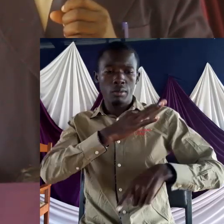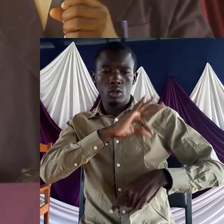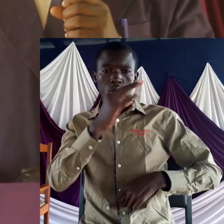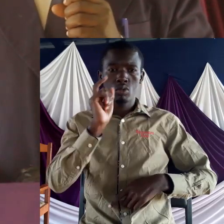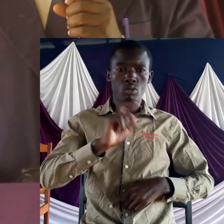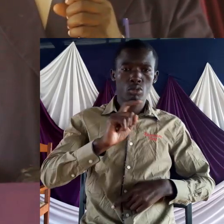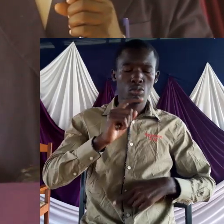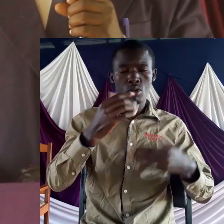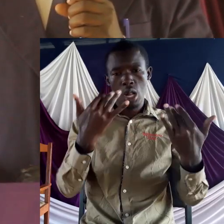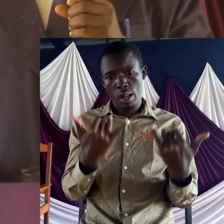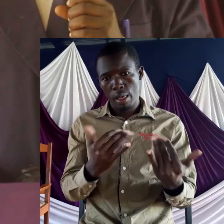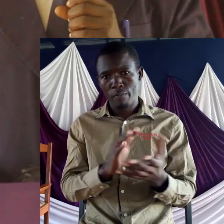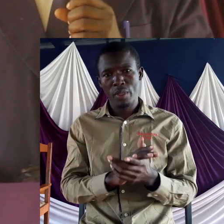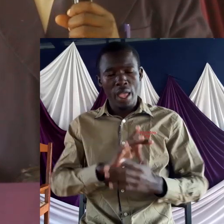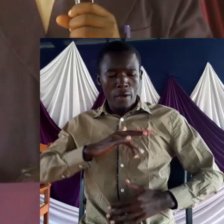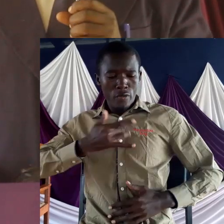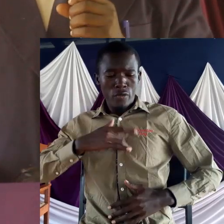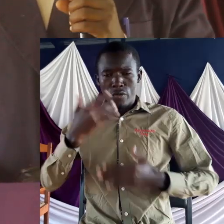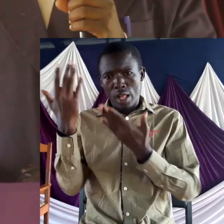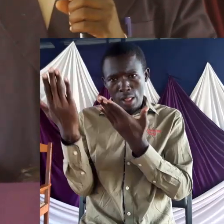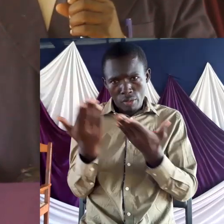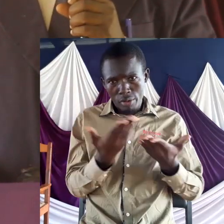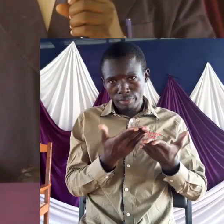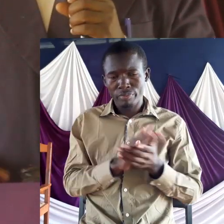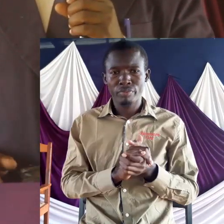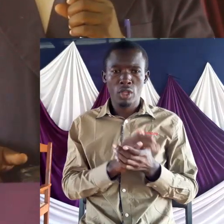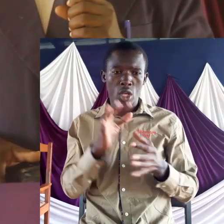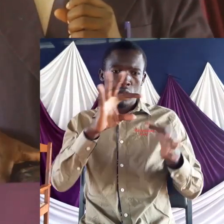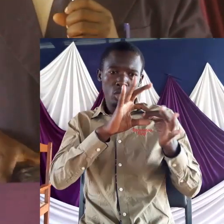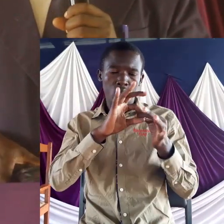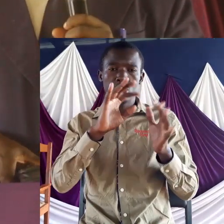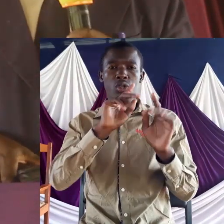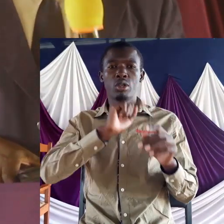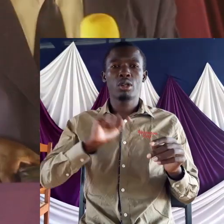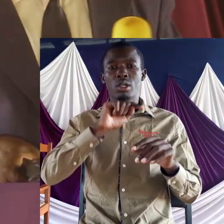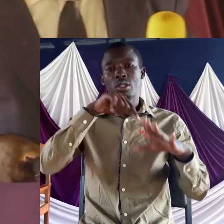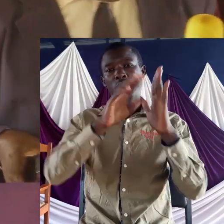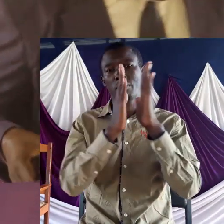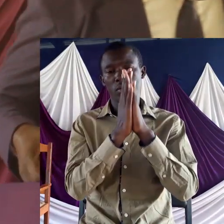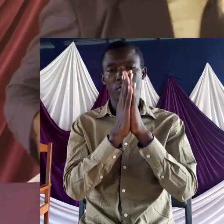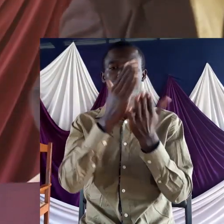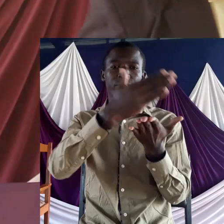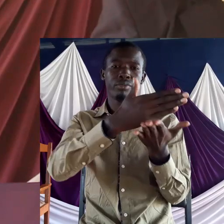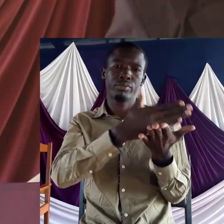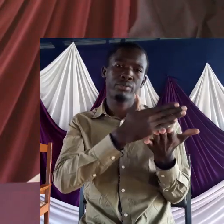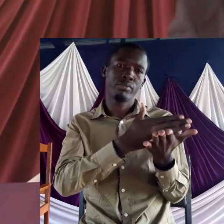particular time. So please feel most welcome and join us in the prayer session.